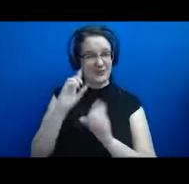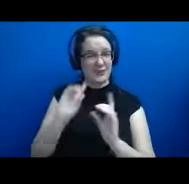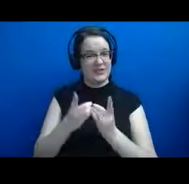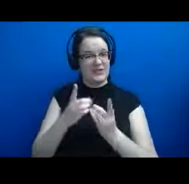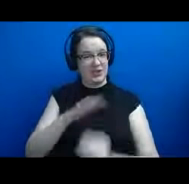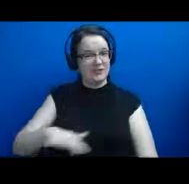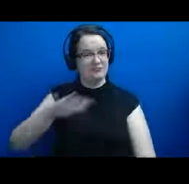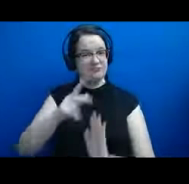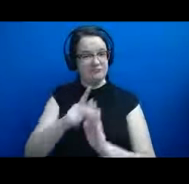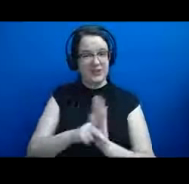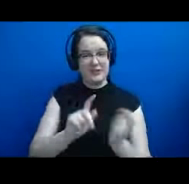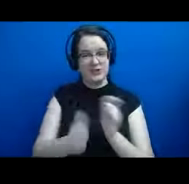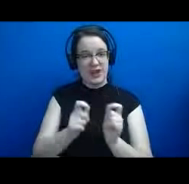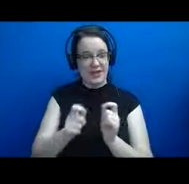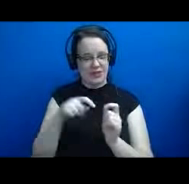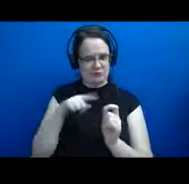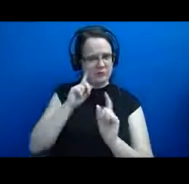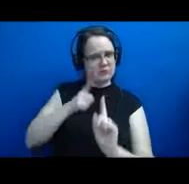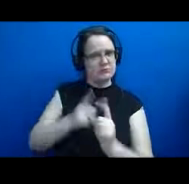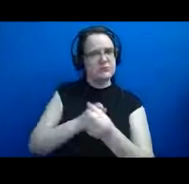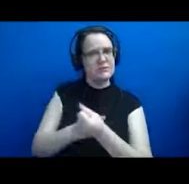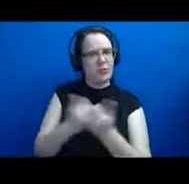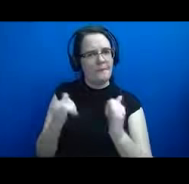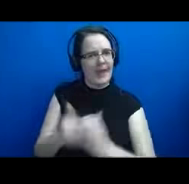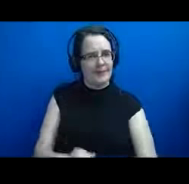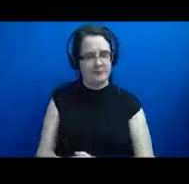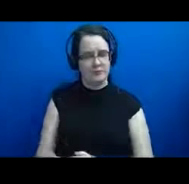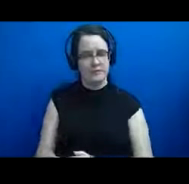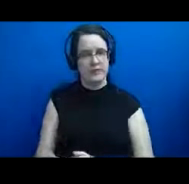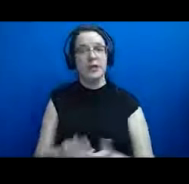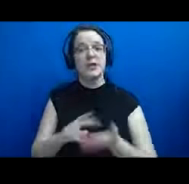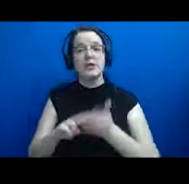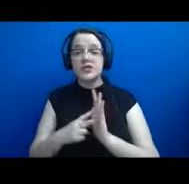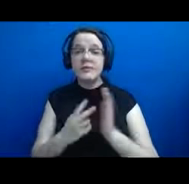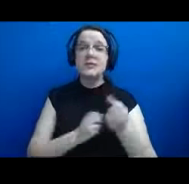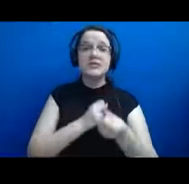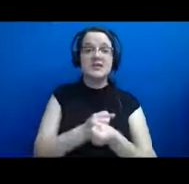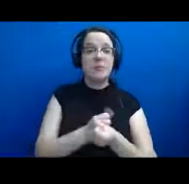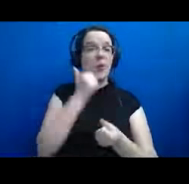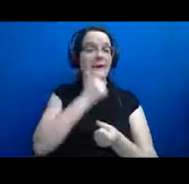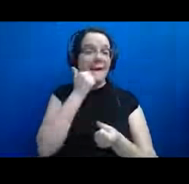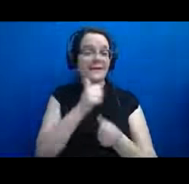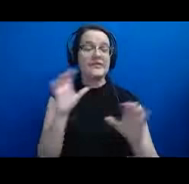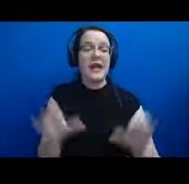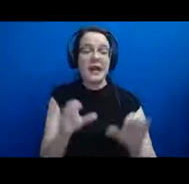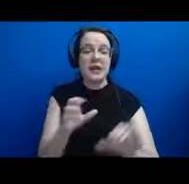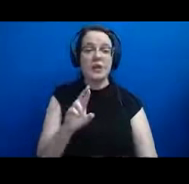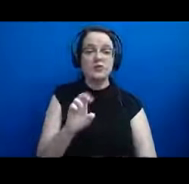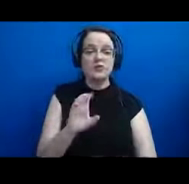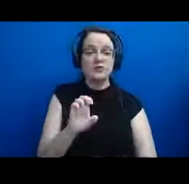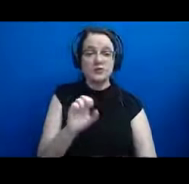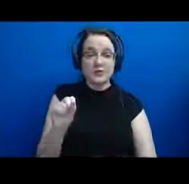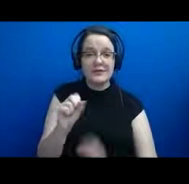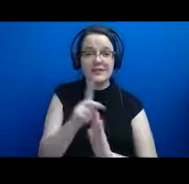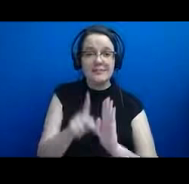that support play. So whether that is supporting a daily active recess policy, advocating that for